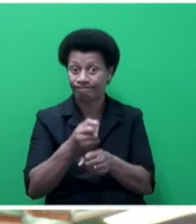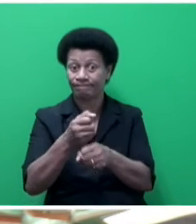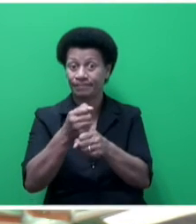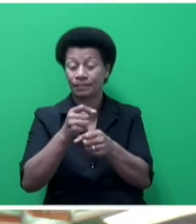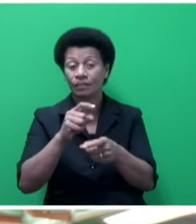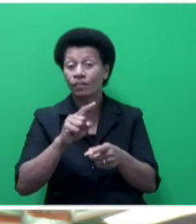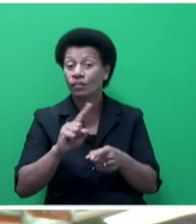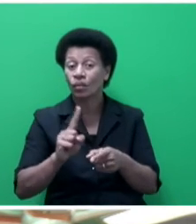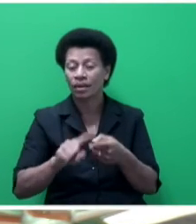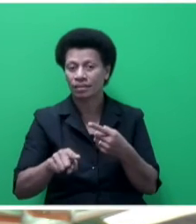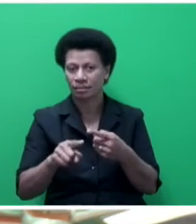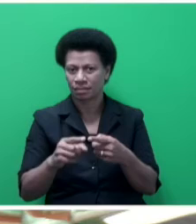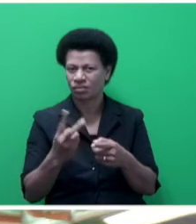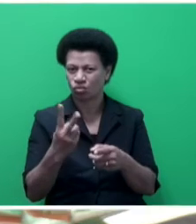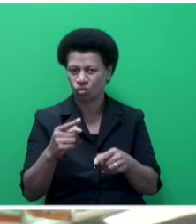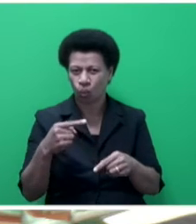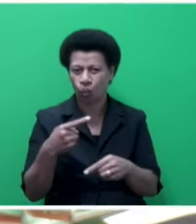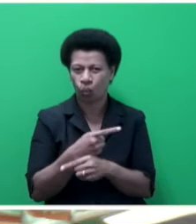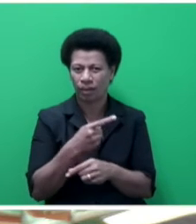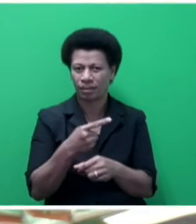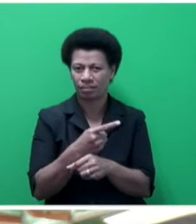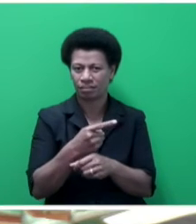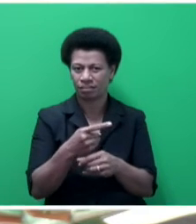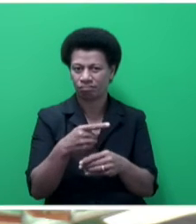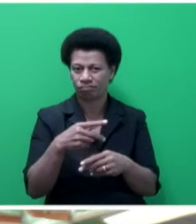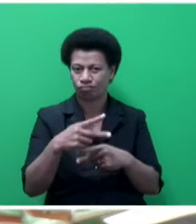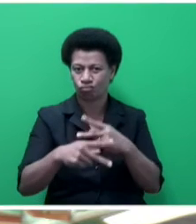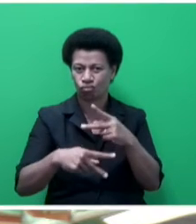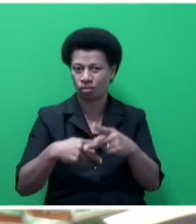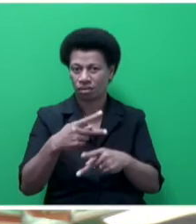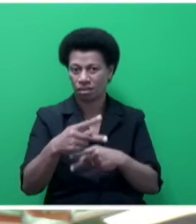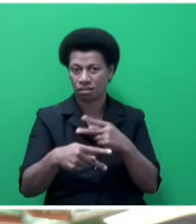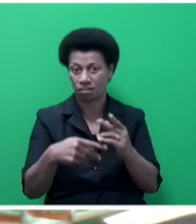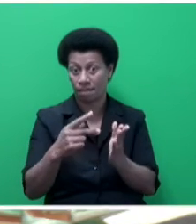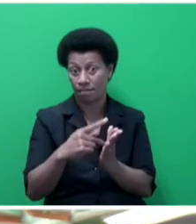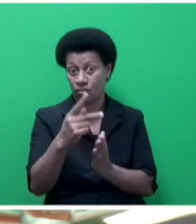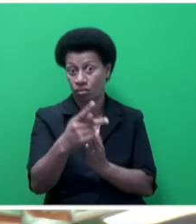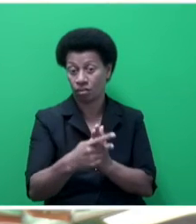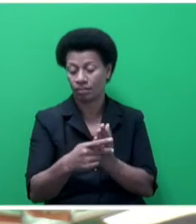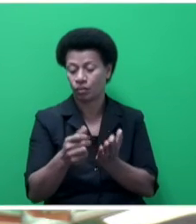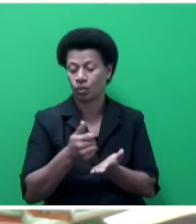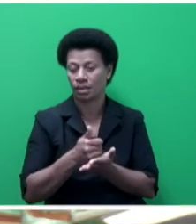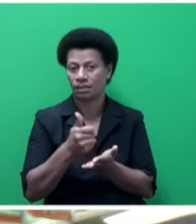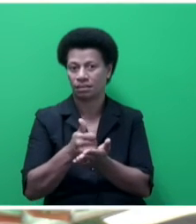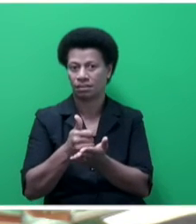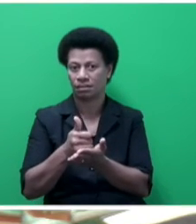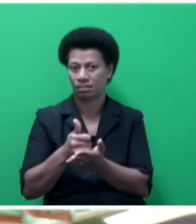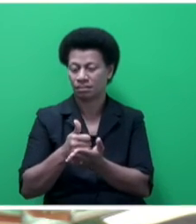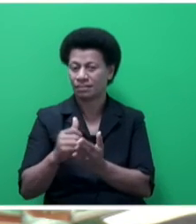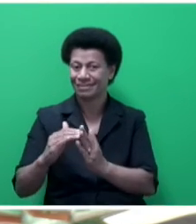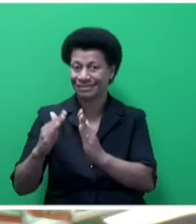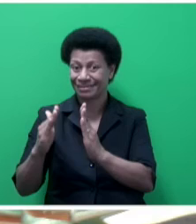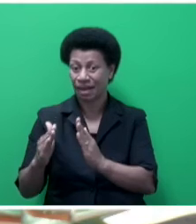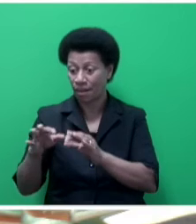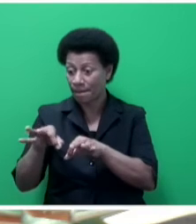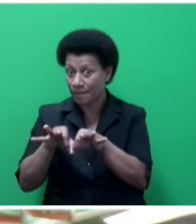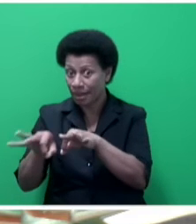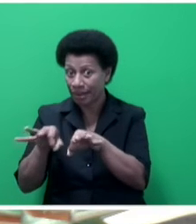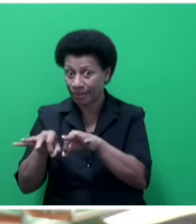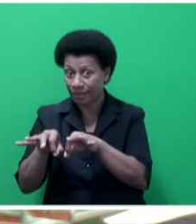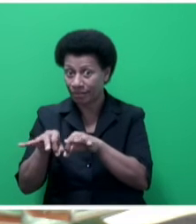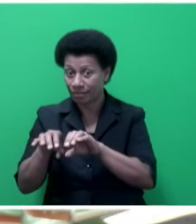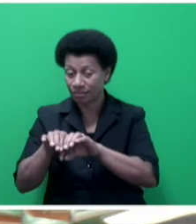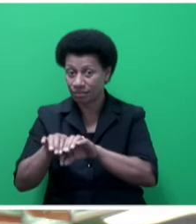a fortnightly out-of-station processing program to assist municipal council staff in processing building